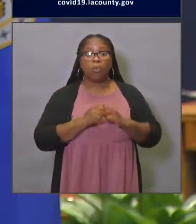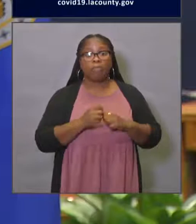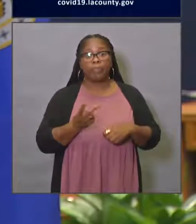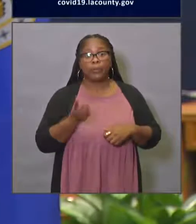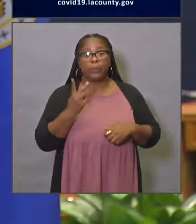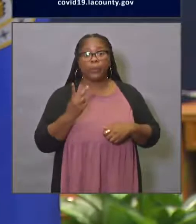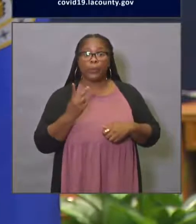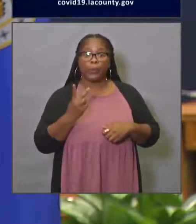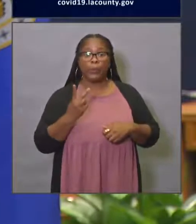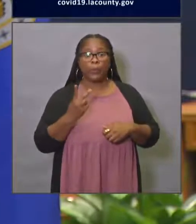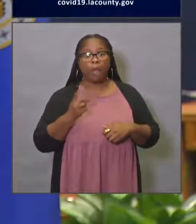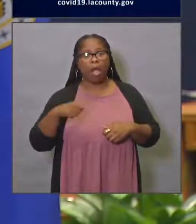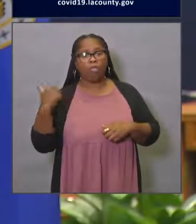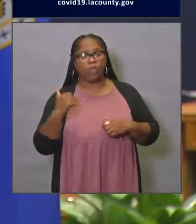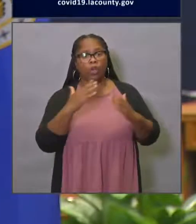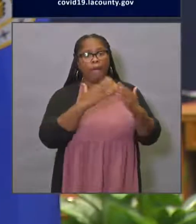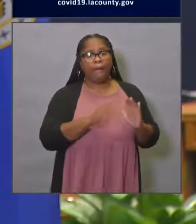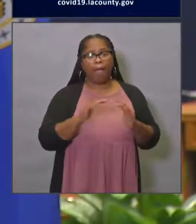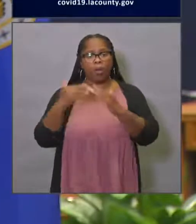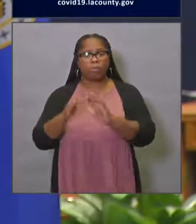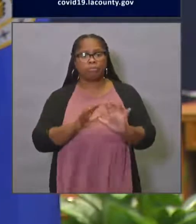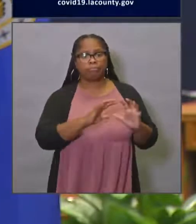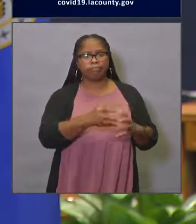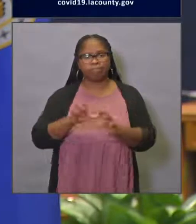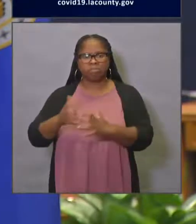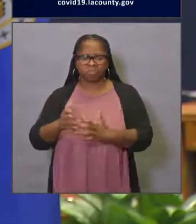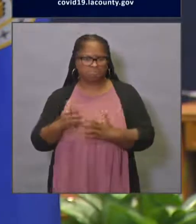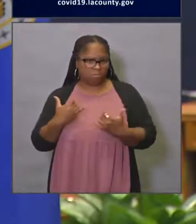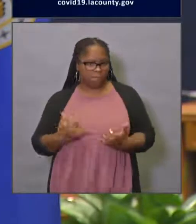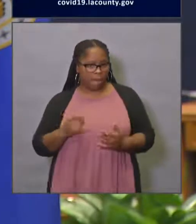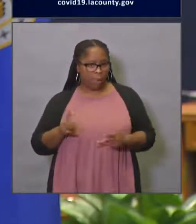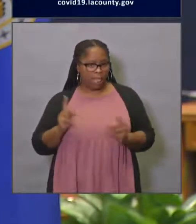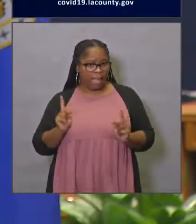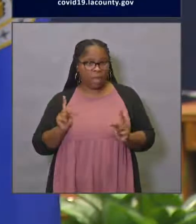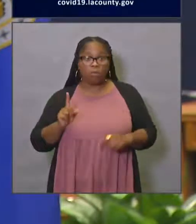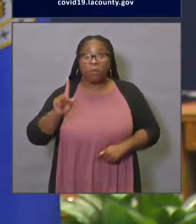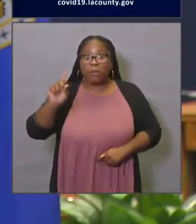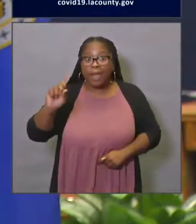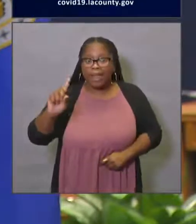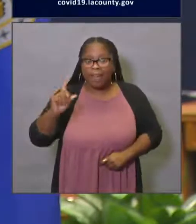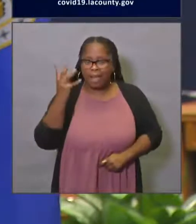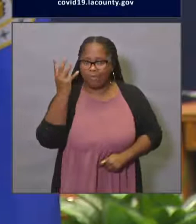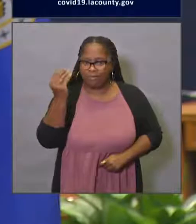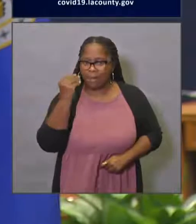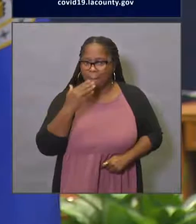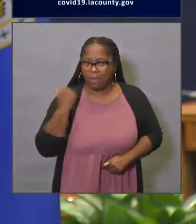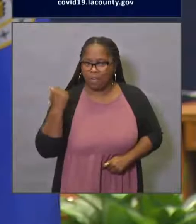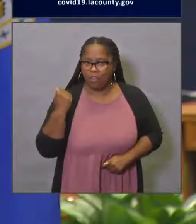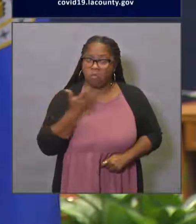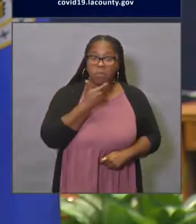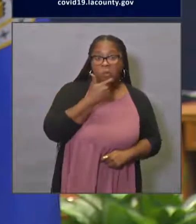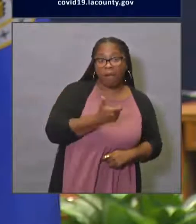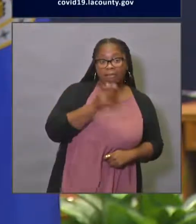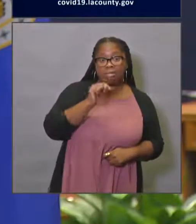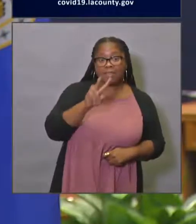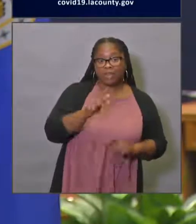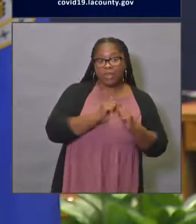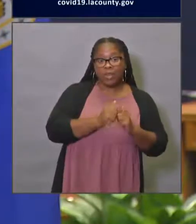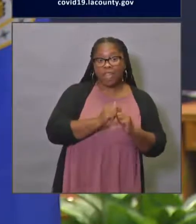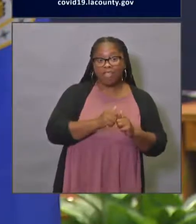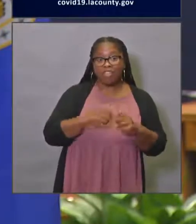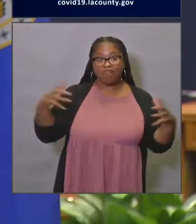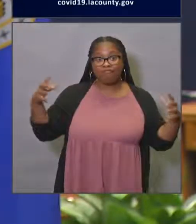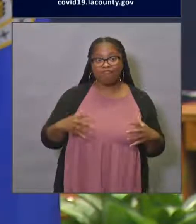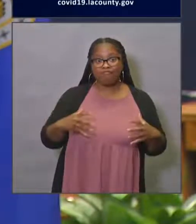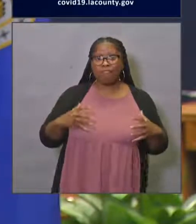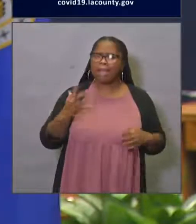households, as now is allowed here in the county, please remember that that's outside. So if you're watching TV together, that TV needs to